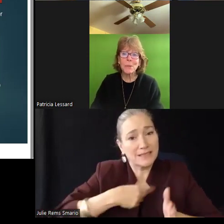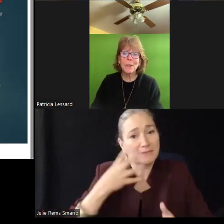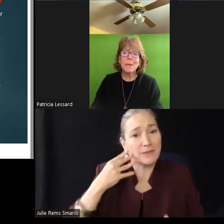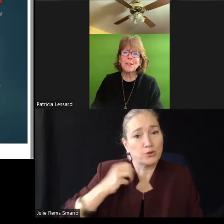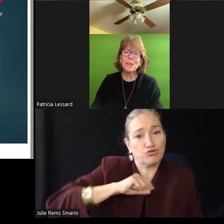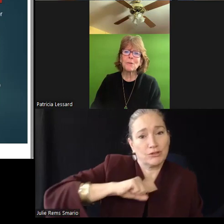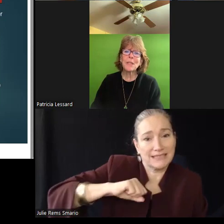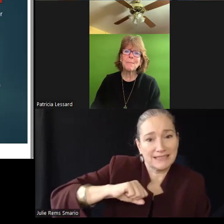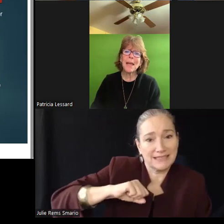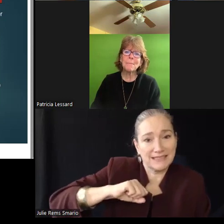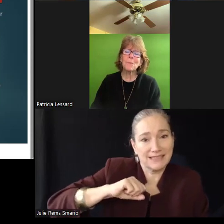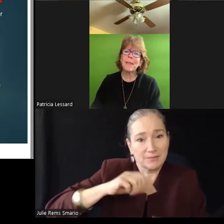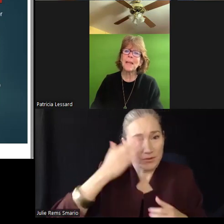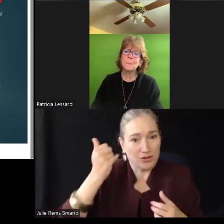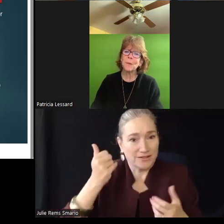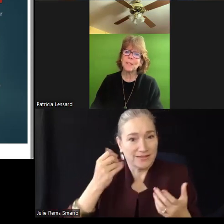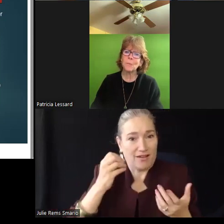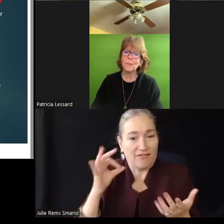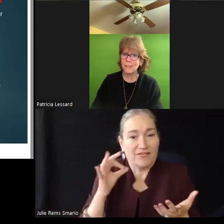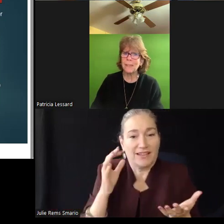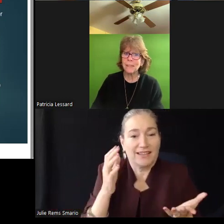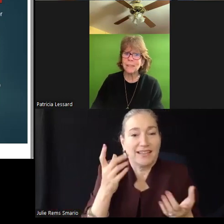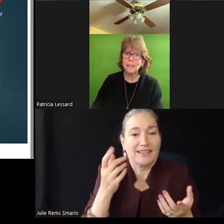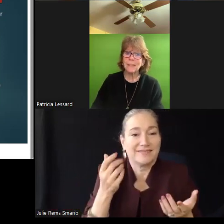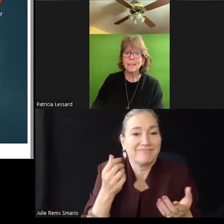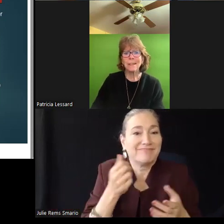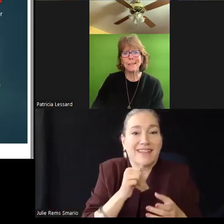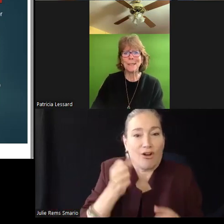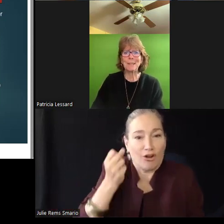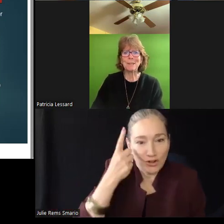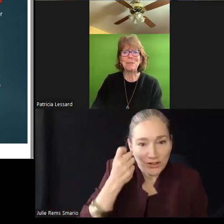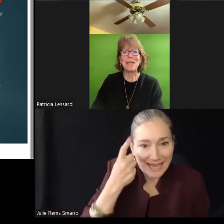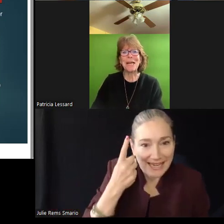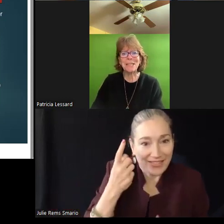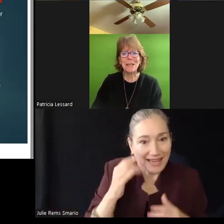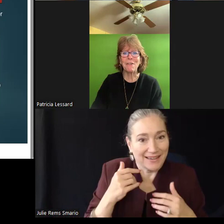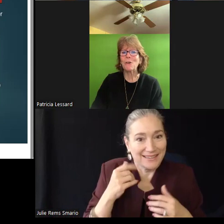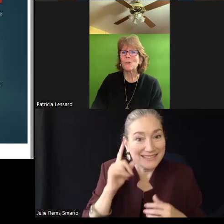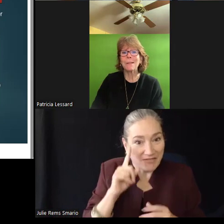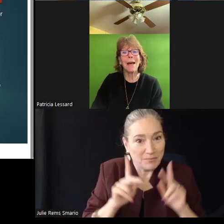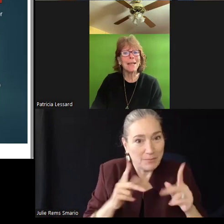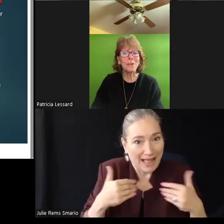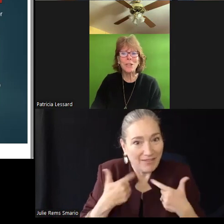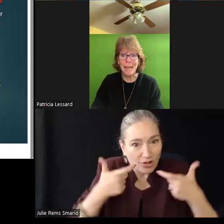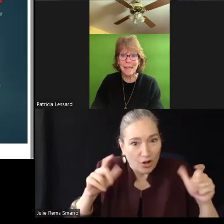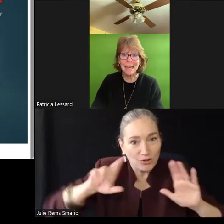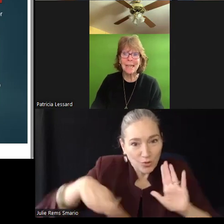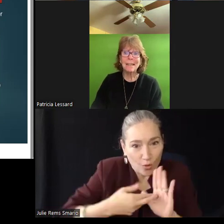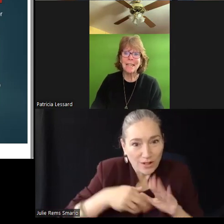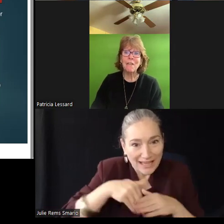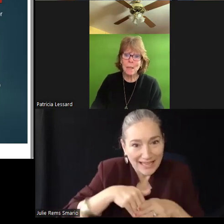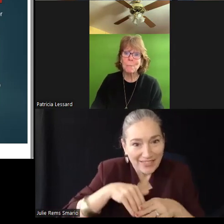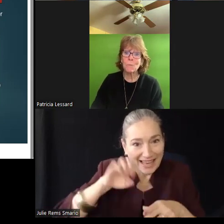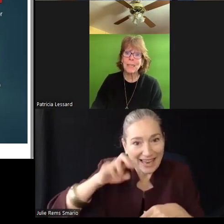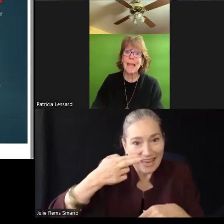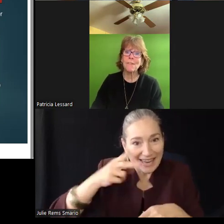partnership? Because, sometimes we experience some resistance because of folks not understanding